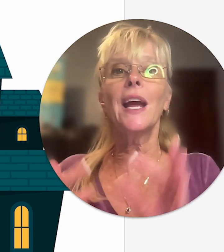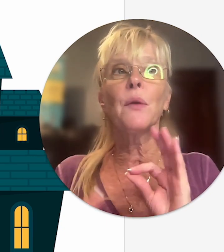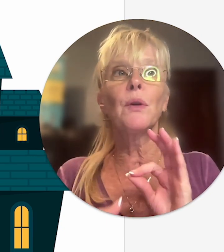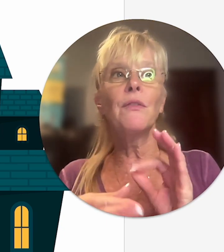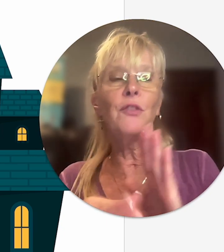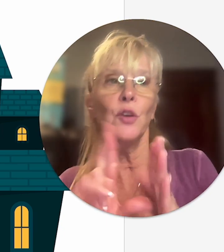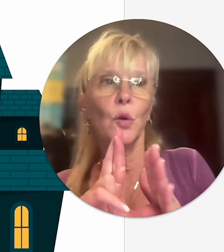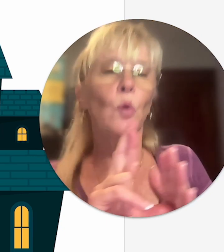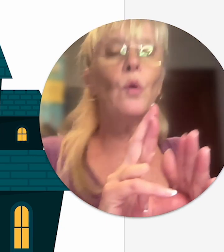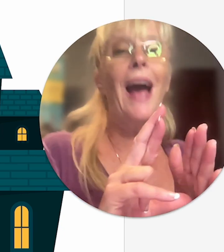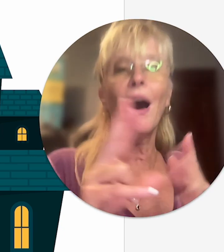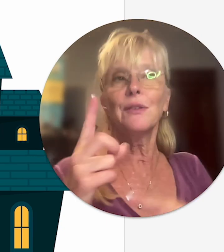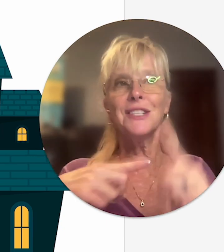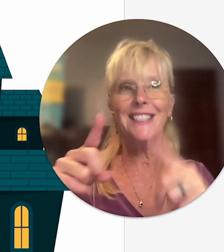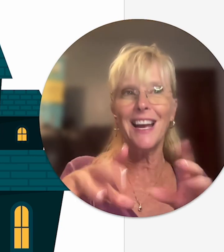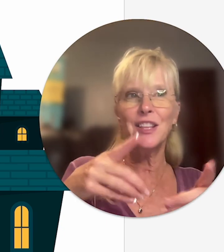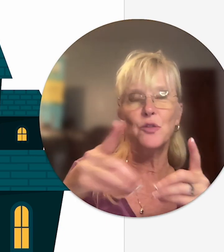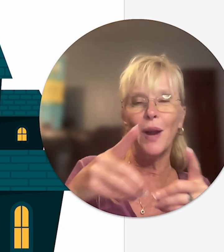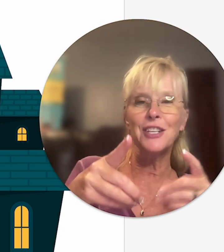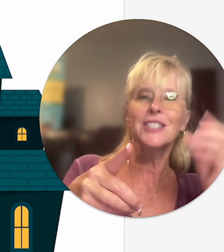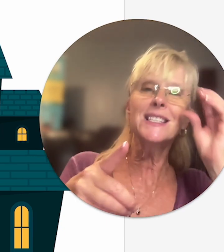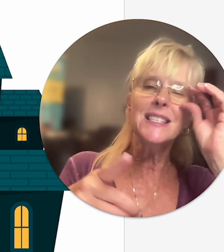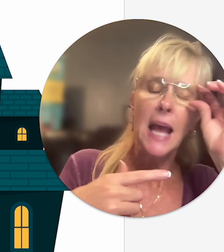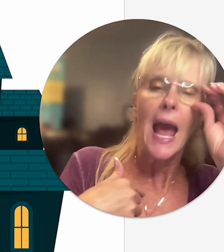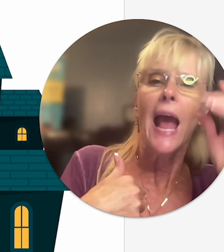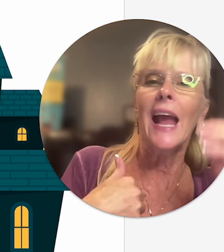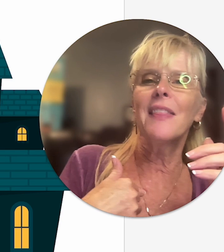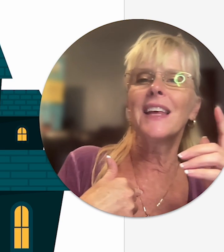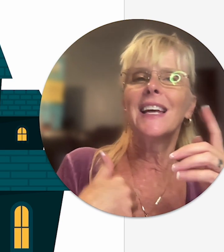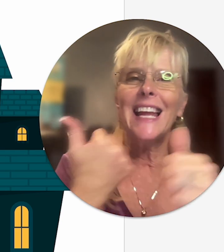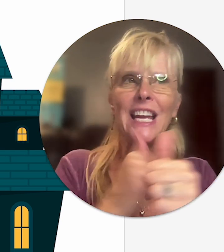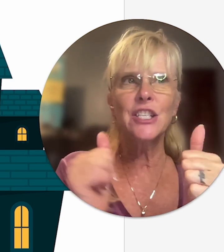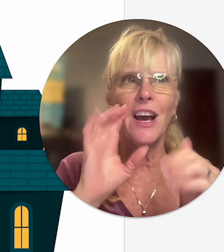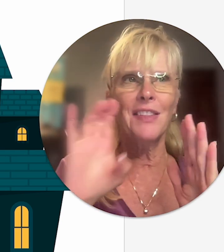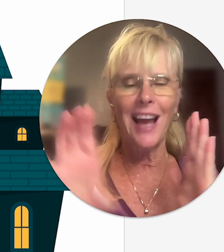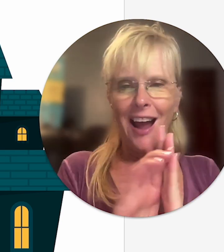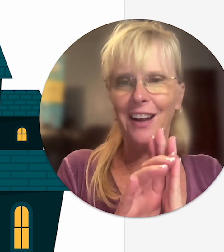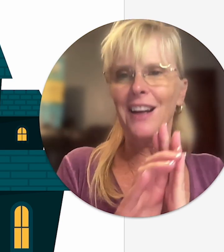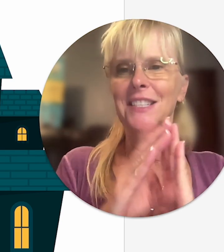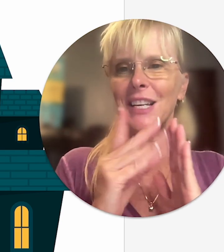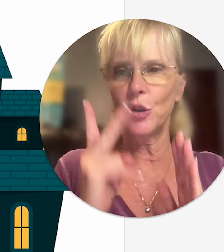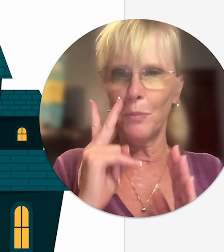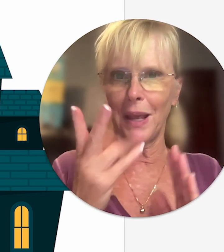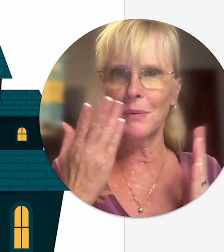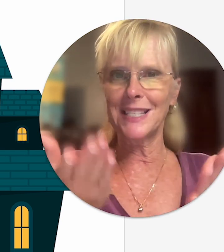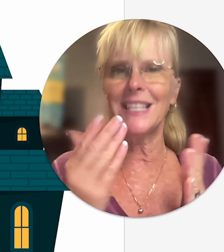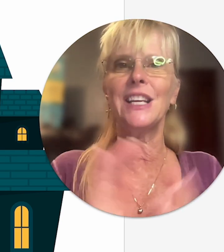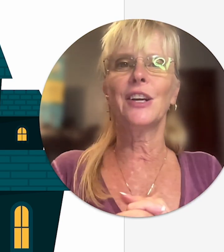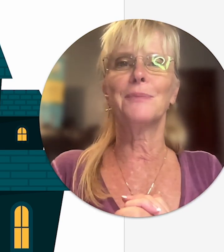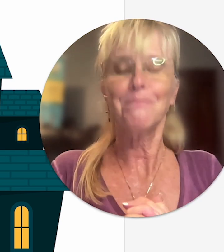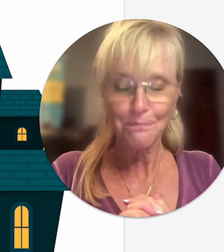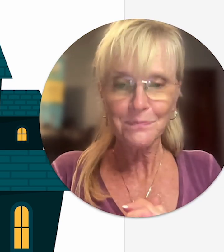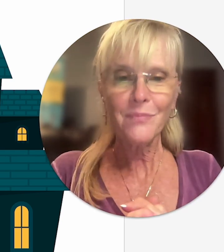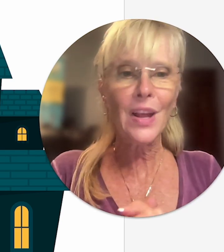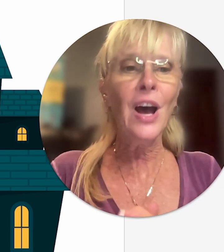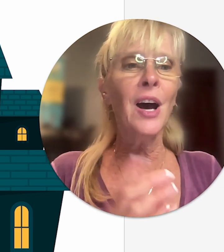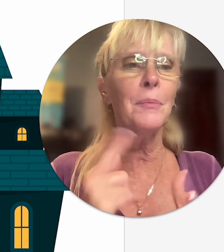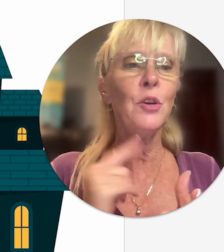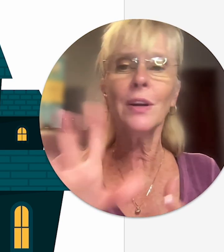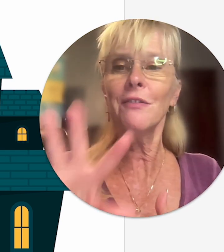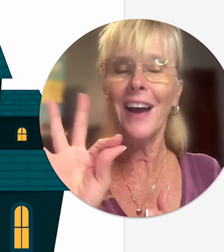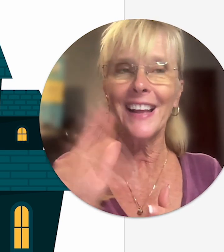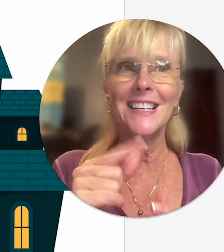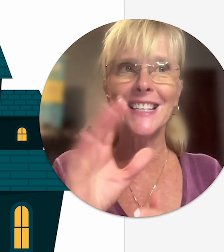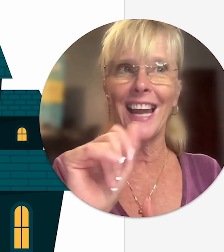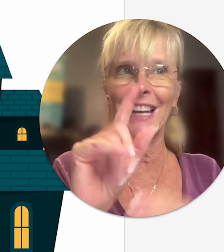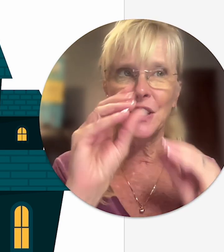go ahead and review how to sign the directions and then each of the icons that you'll be able to see here. You